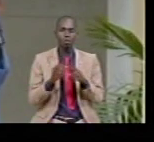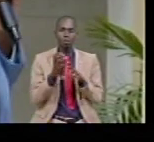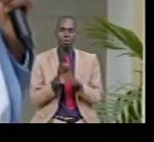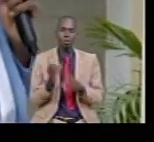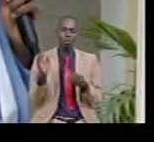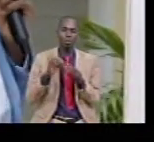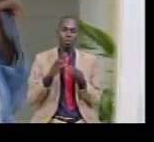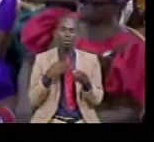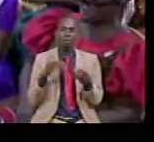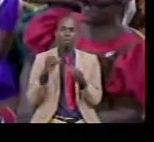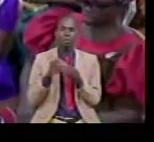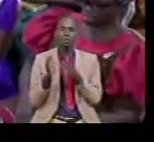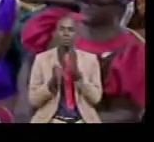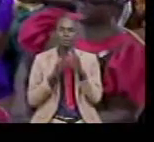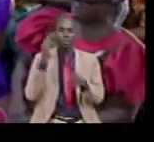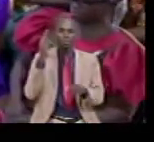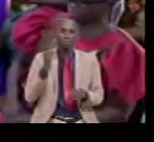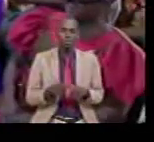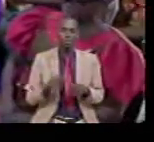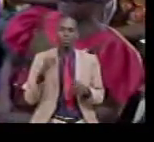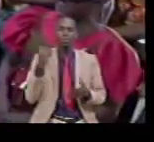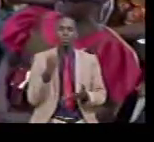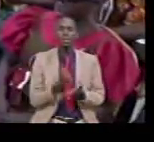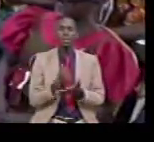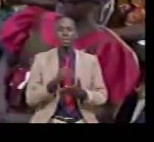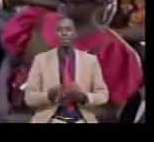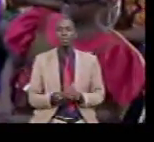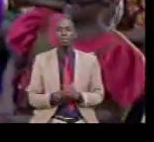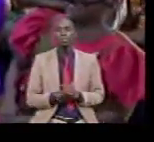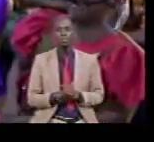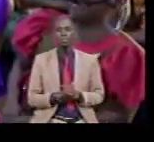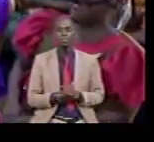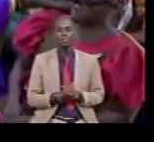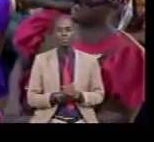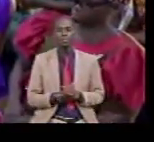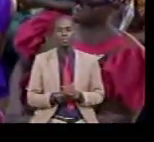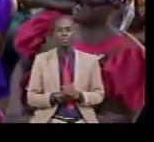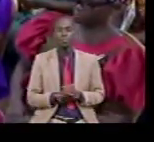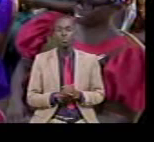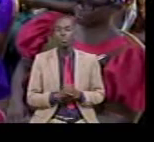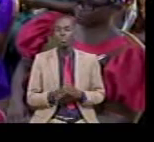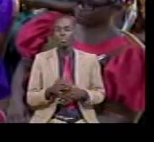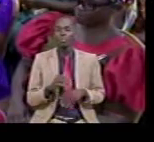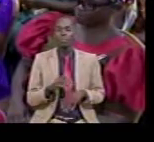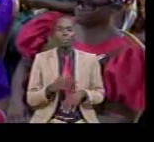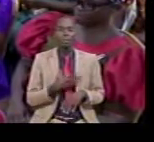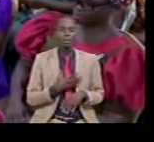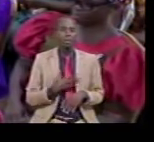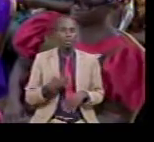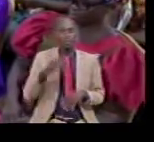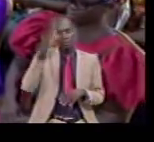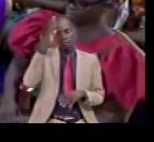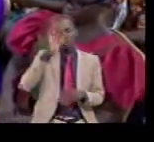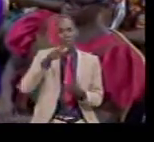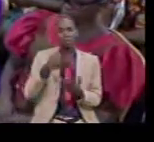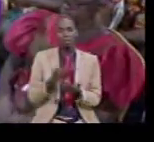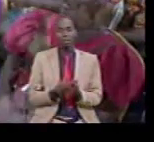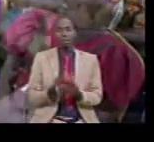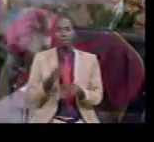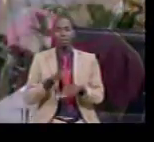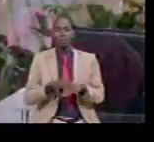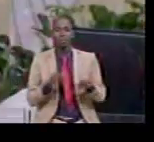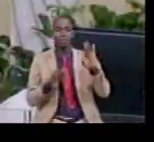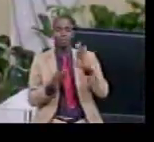louder amen. Our Father and the Lord arrived on Friday, and straight we went to our campground in